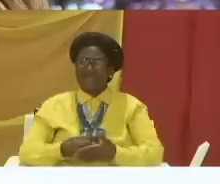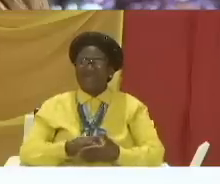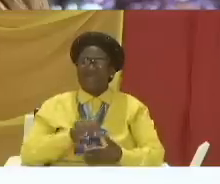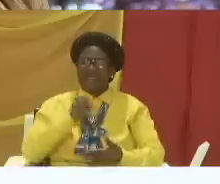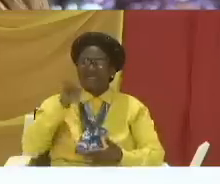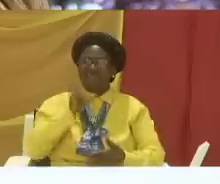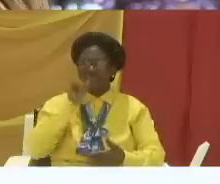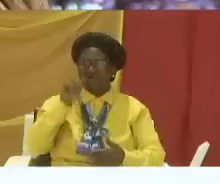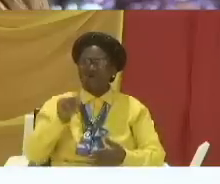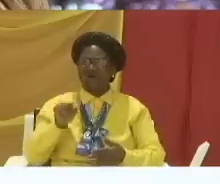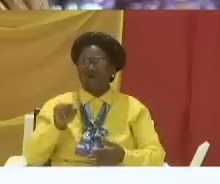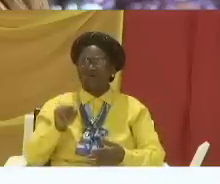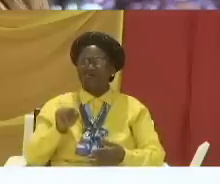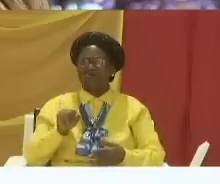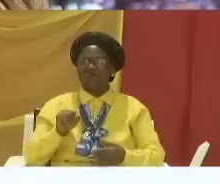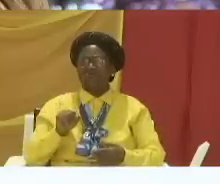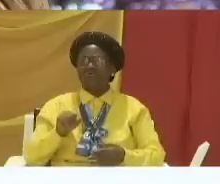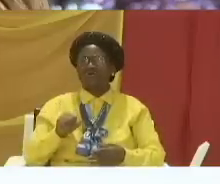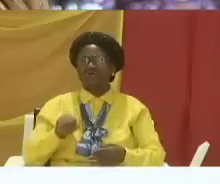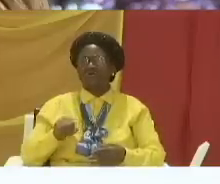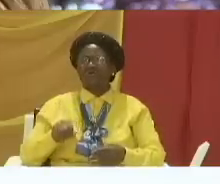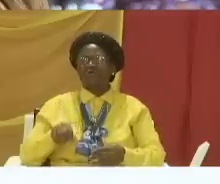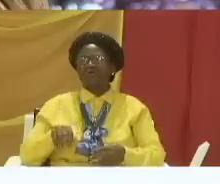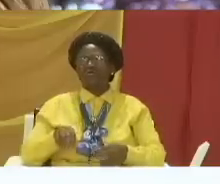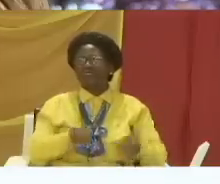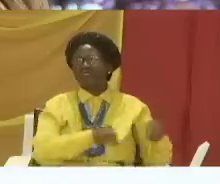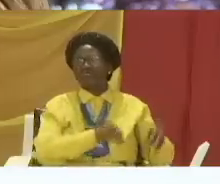and by now decomposing,